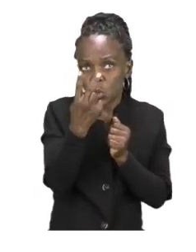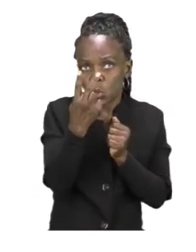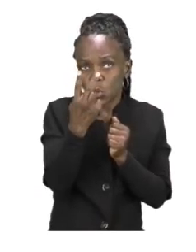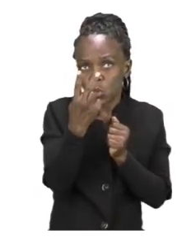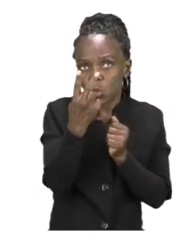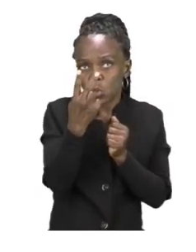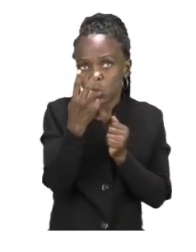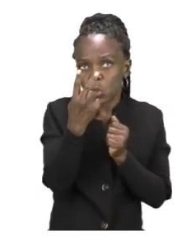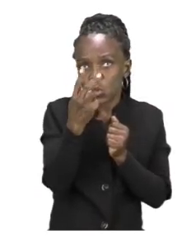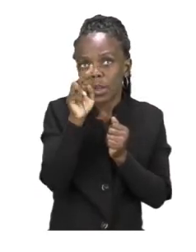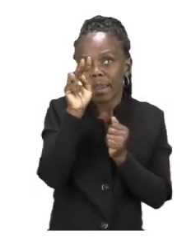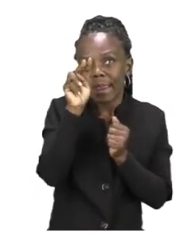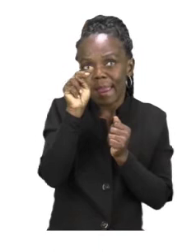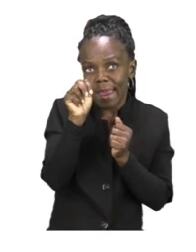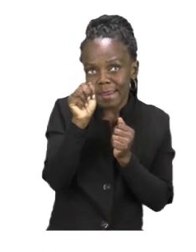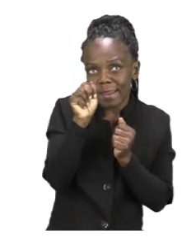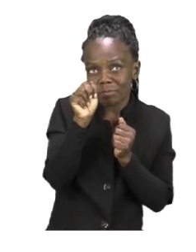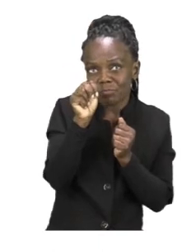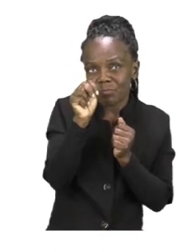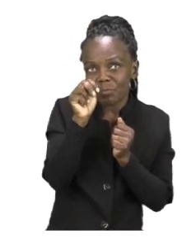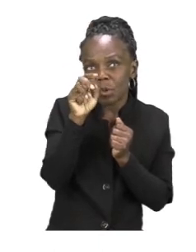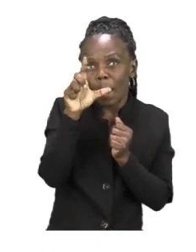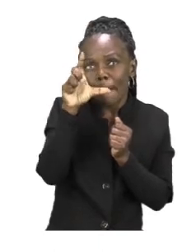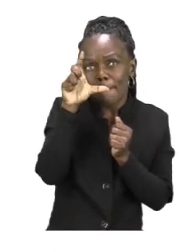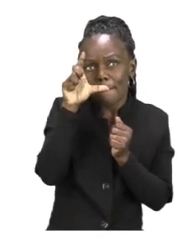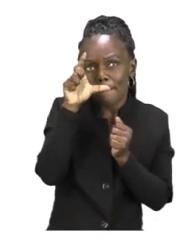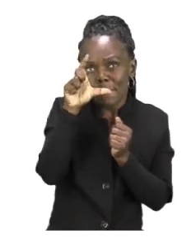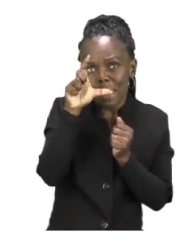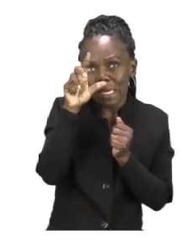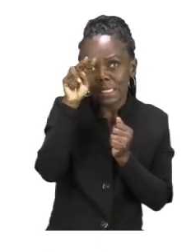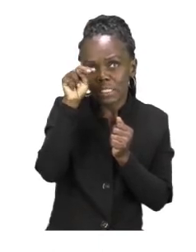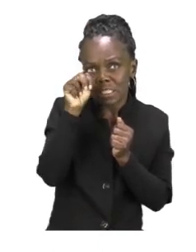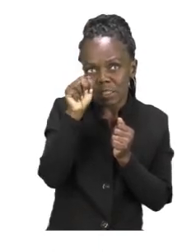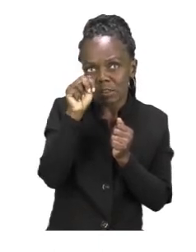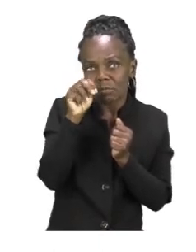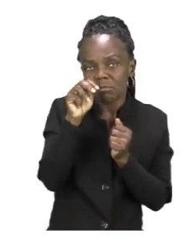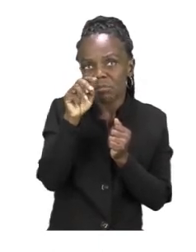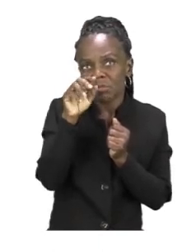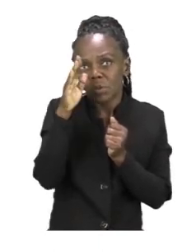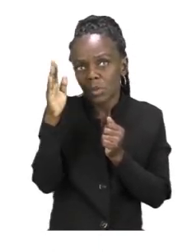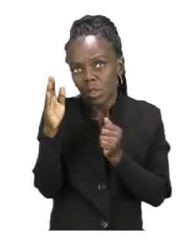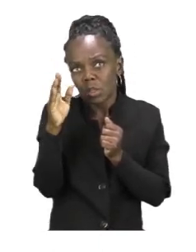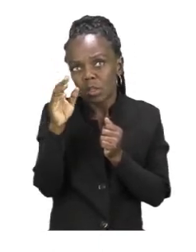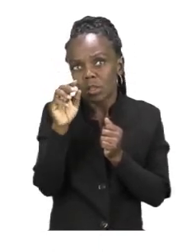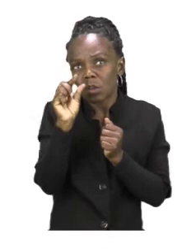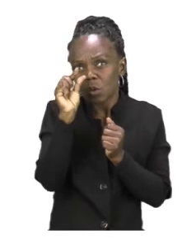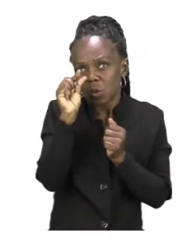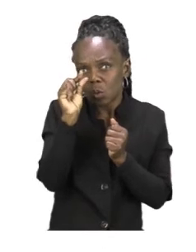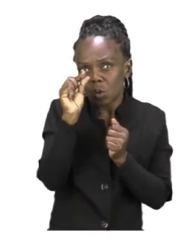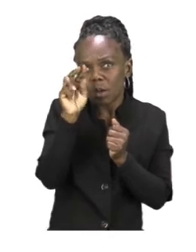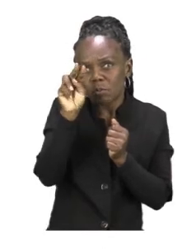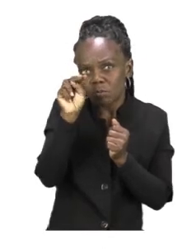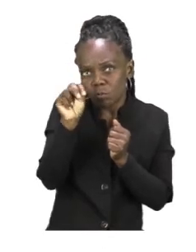big N and we have the small N. And it shows us the direction that we need